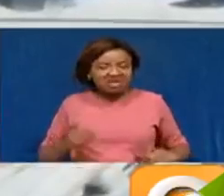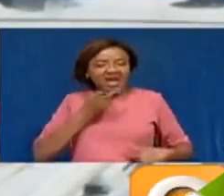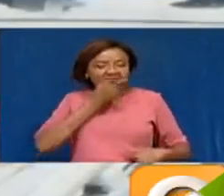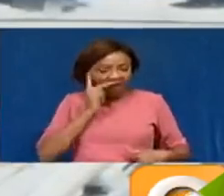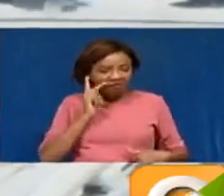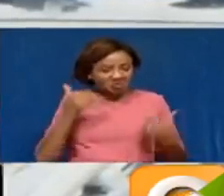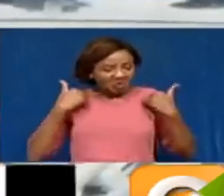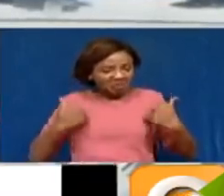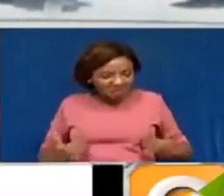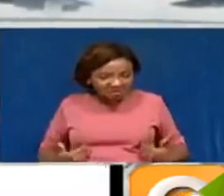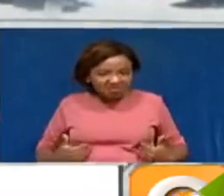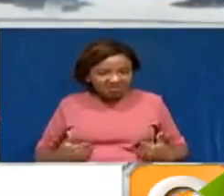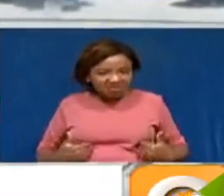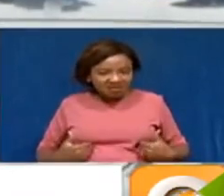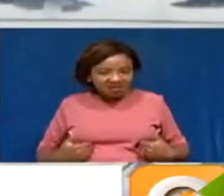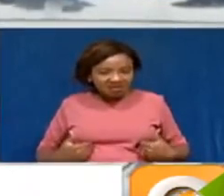wa Raila.